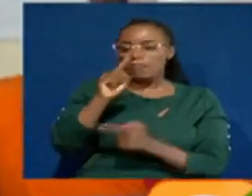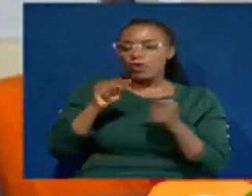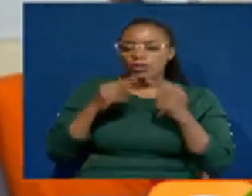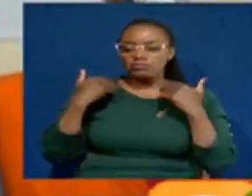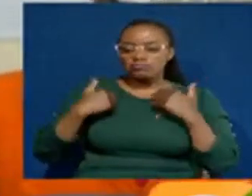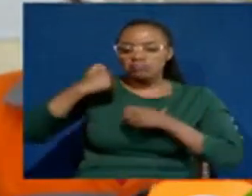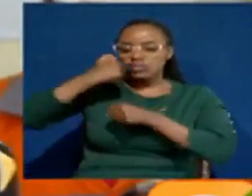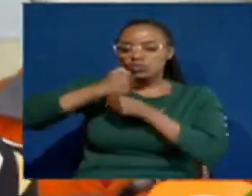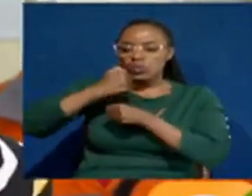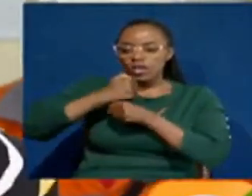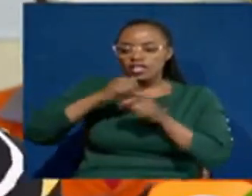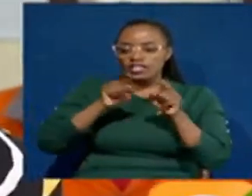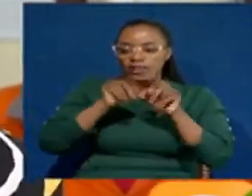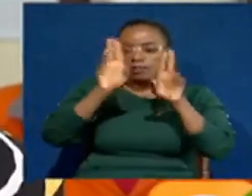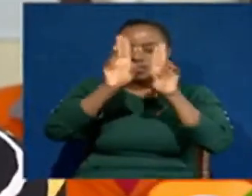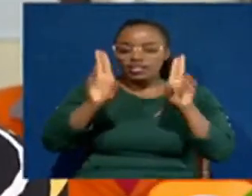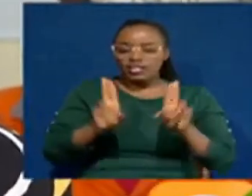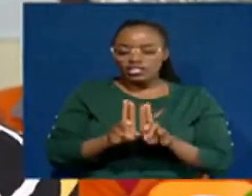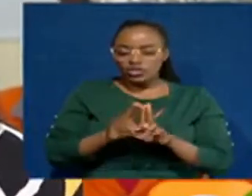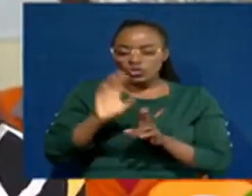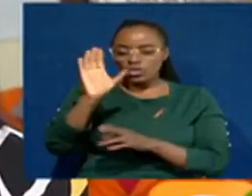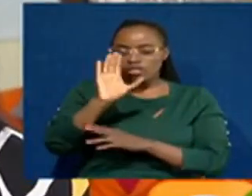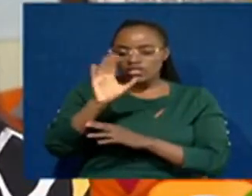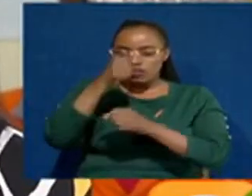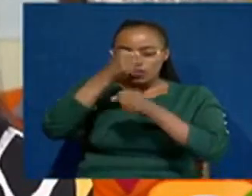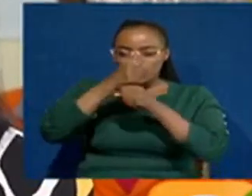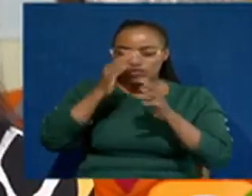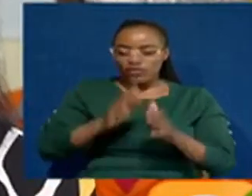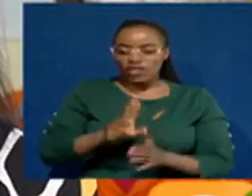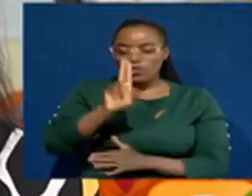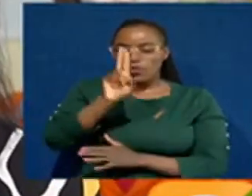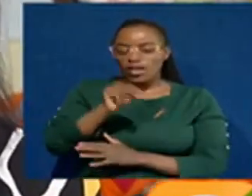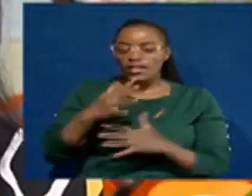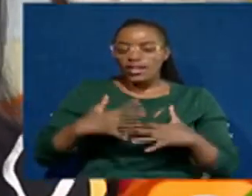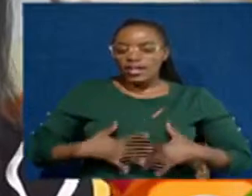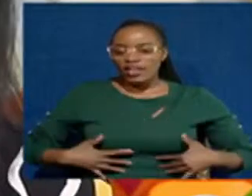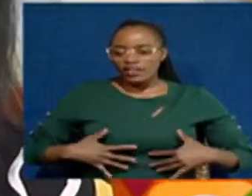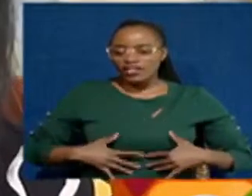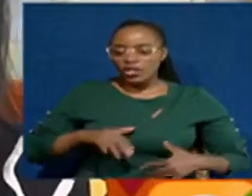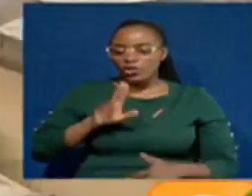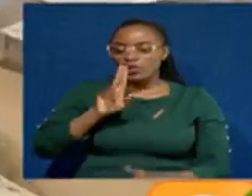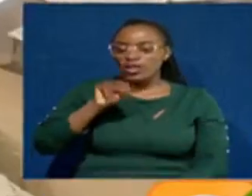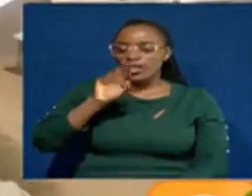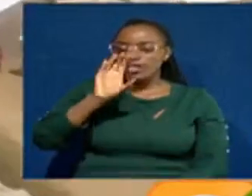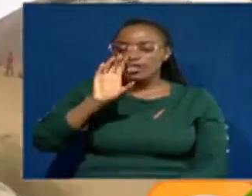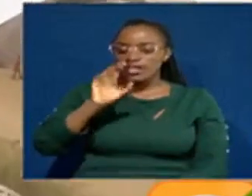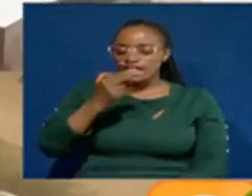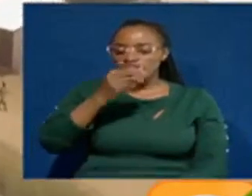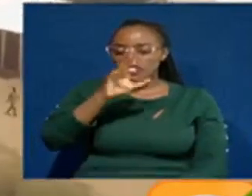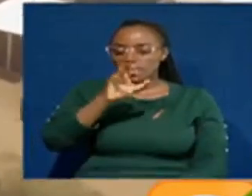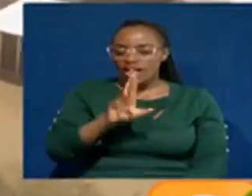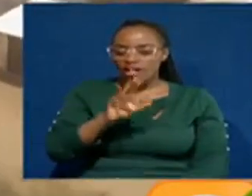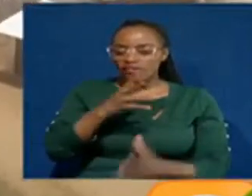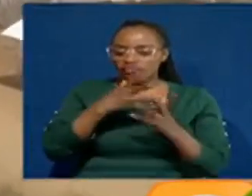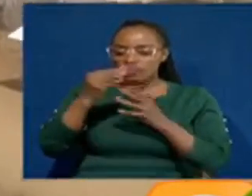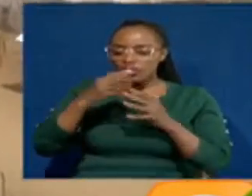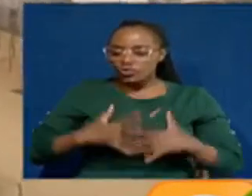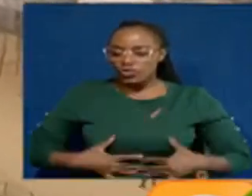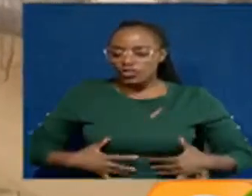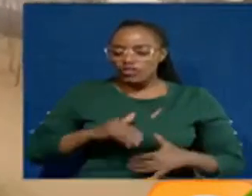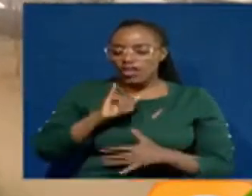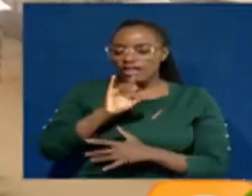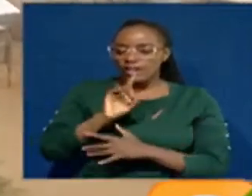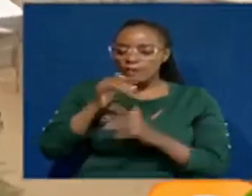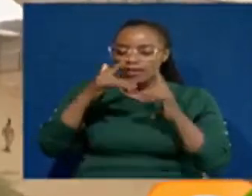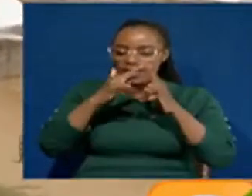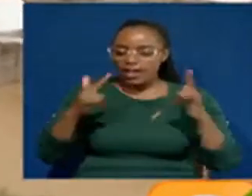was working as an international civil servant with the UN Refugee Agency, UNHCR. Going to refugee camps, IDP camps